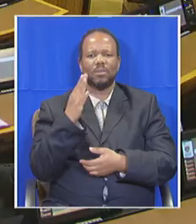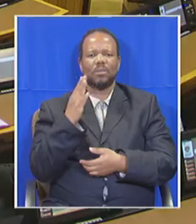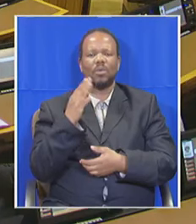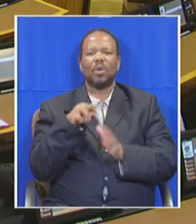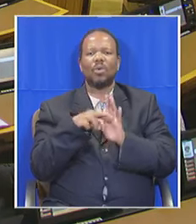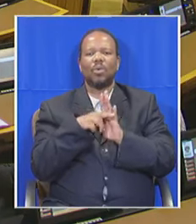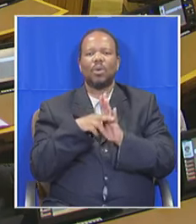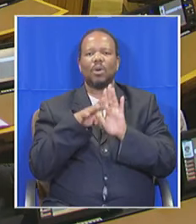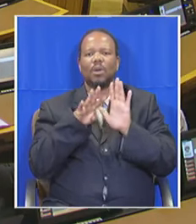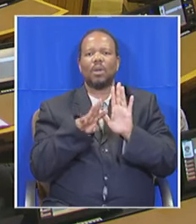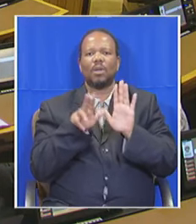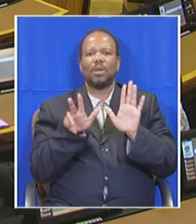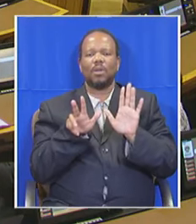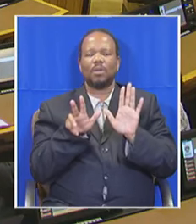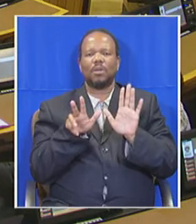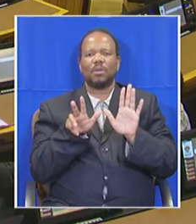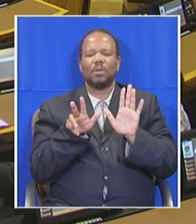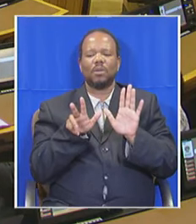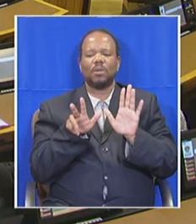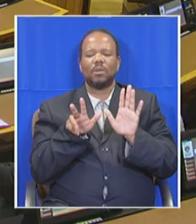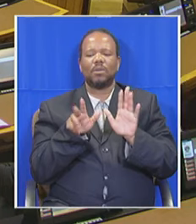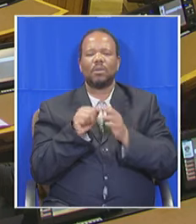98, requesting that